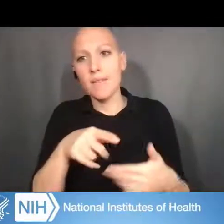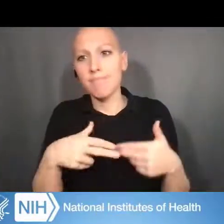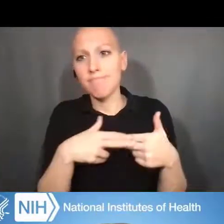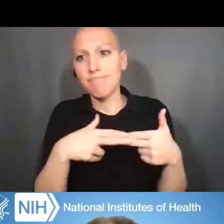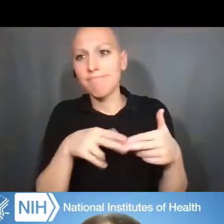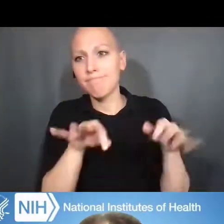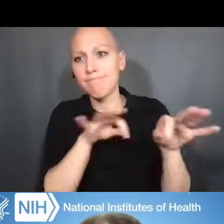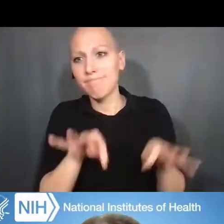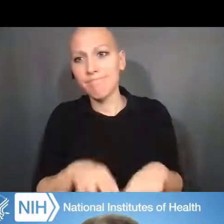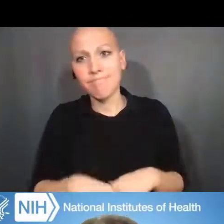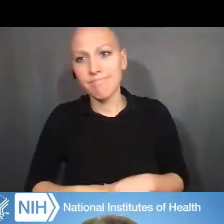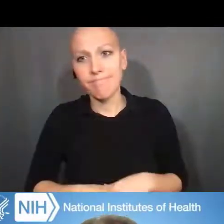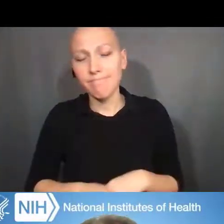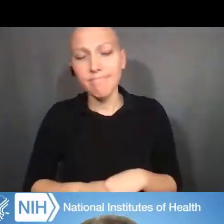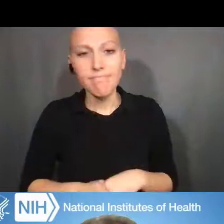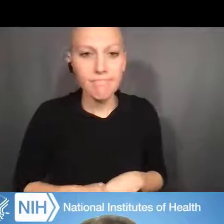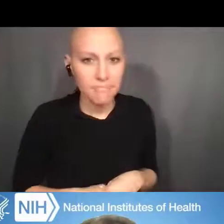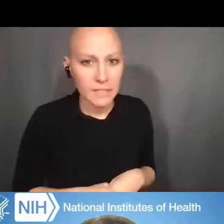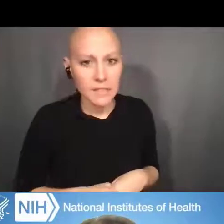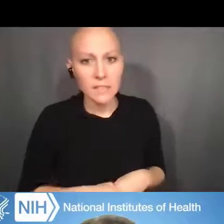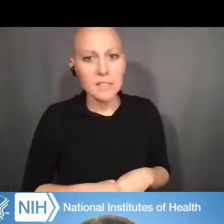And what I'd like to